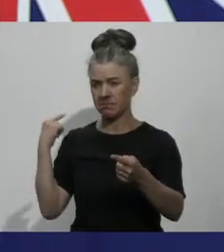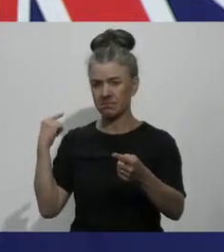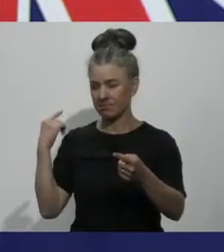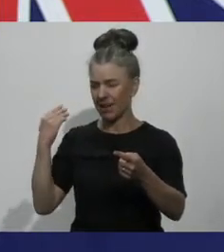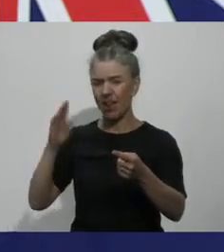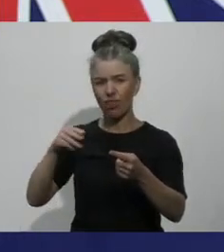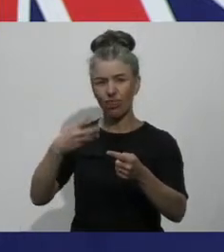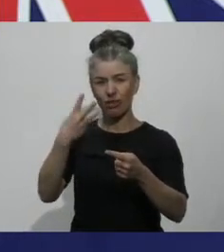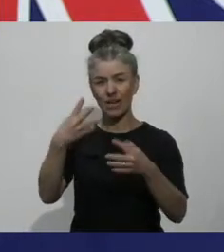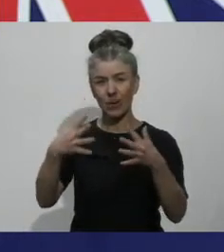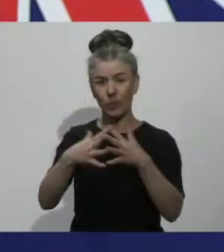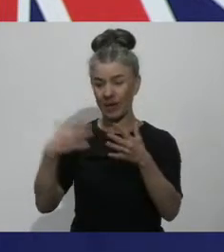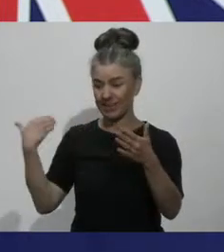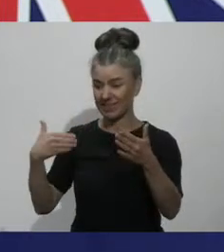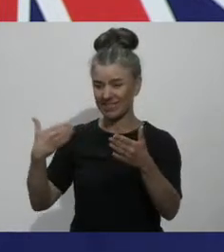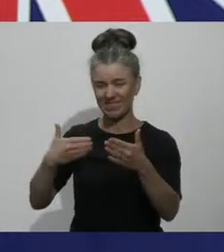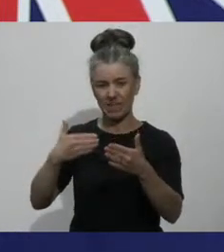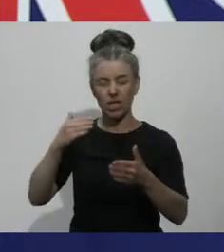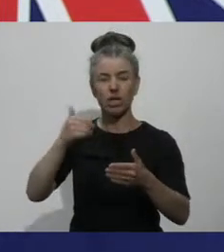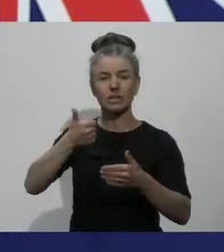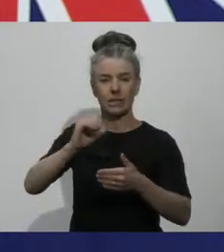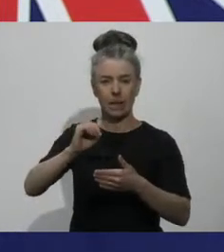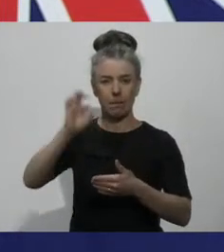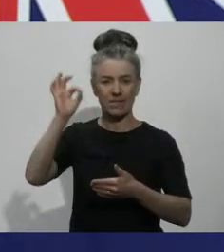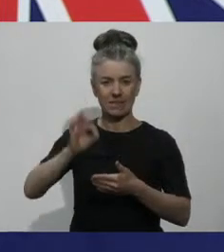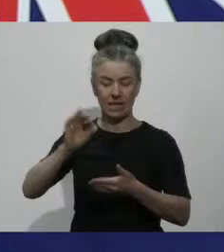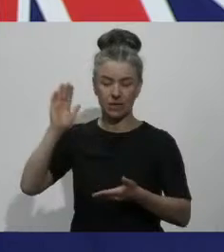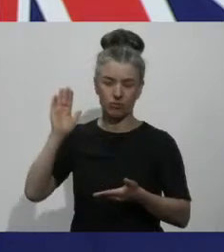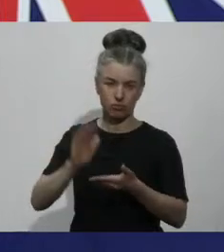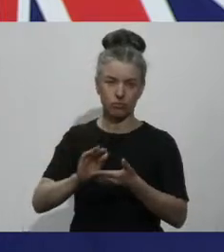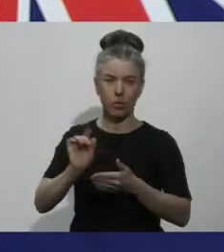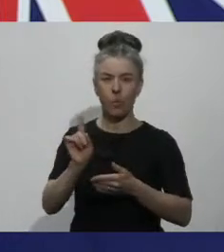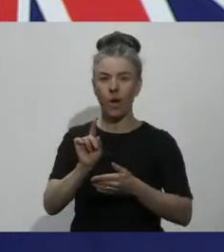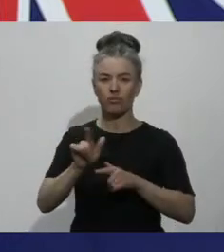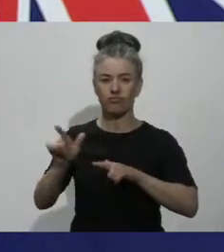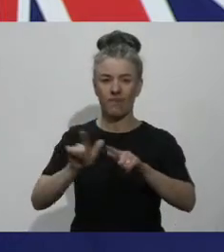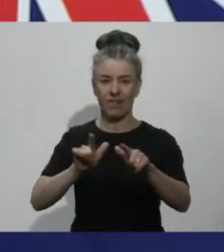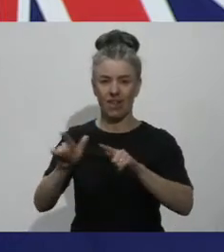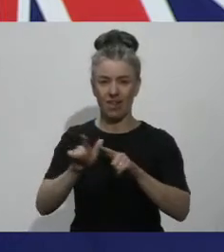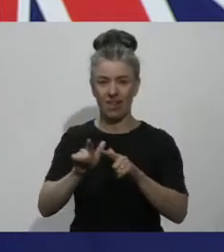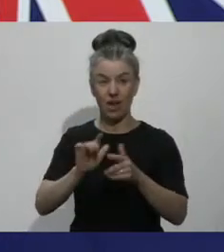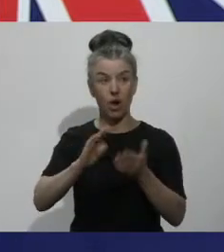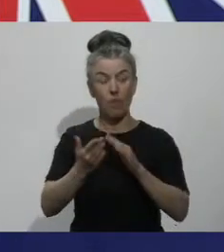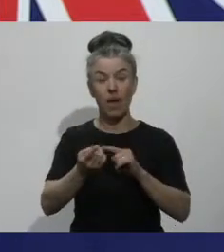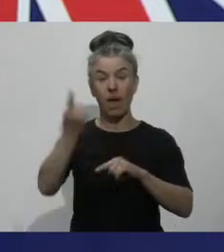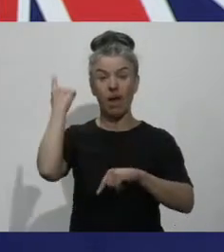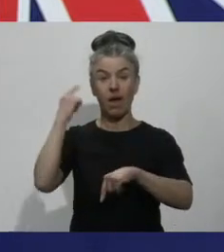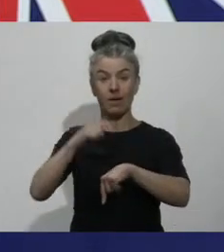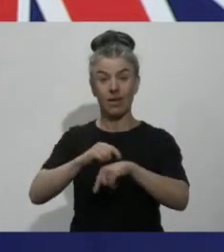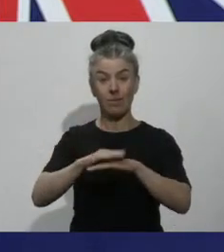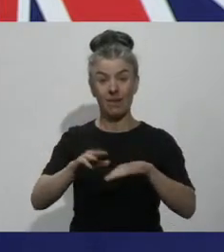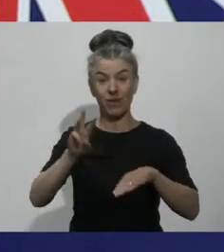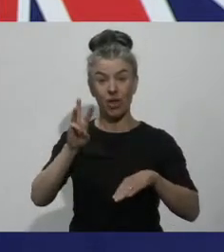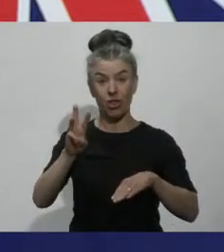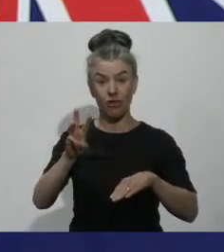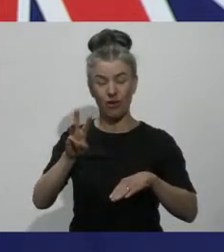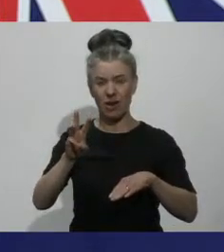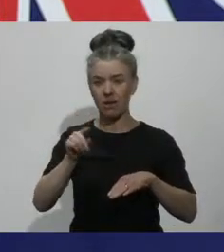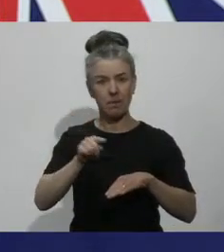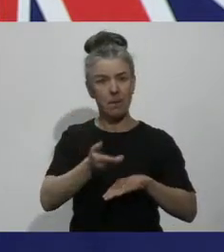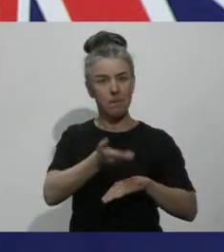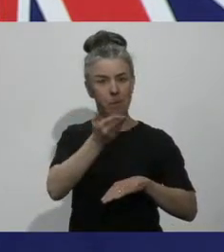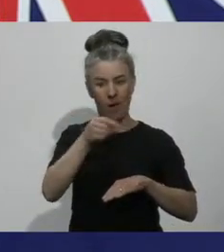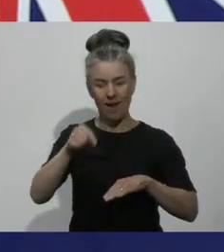less travel than at level 3 last time, which just demonstrates the incredible job that Aucklanders are currently